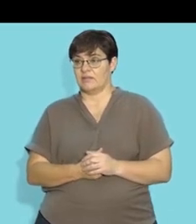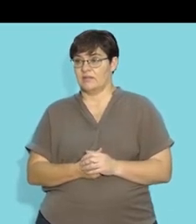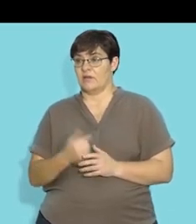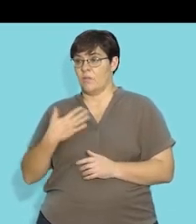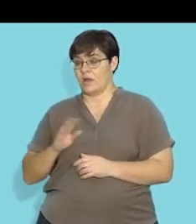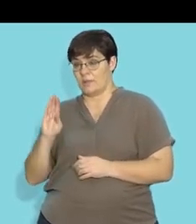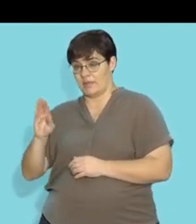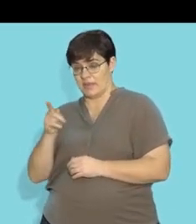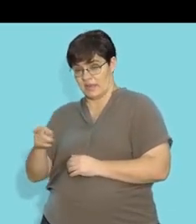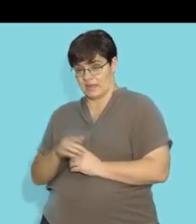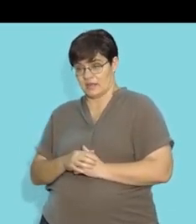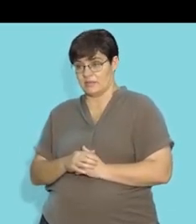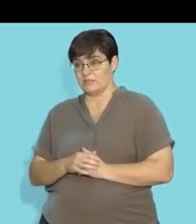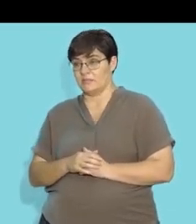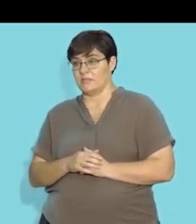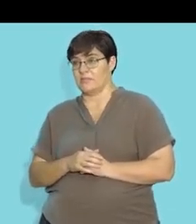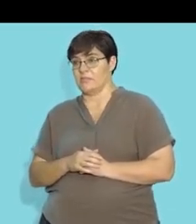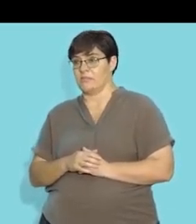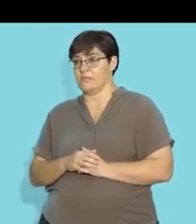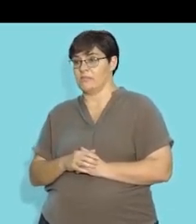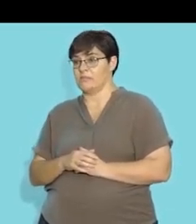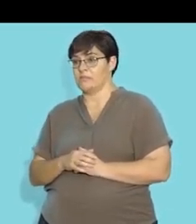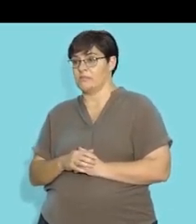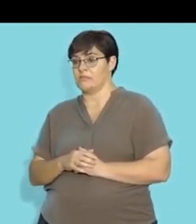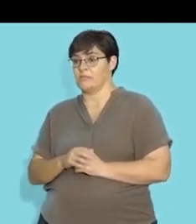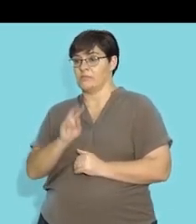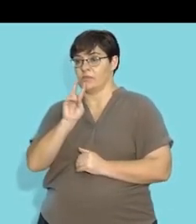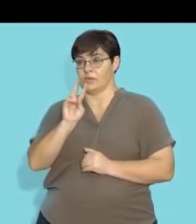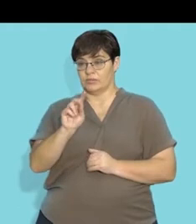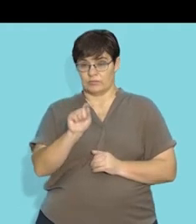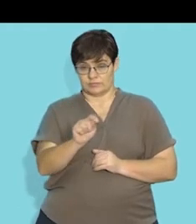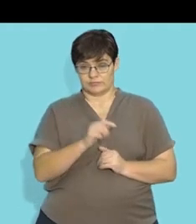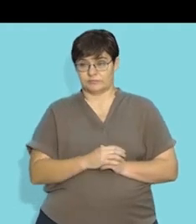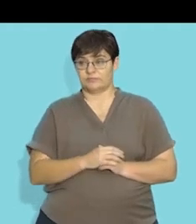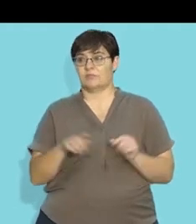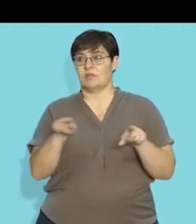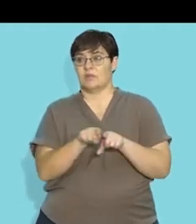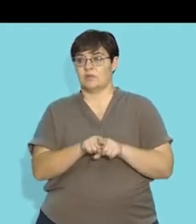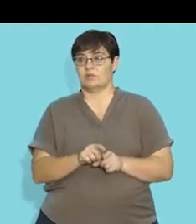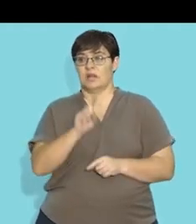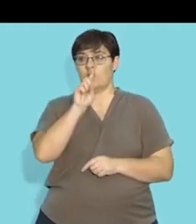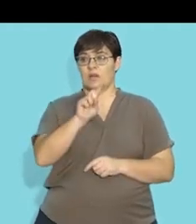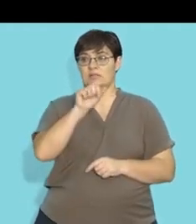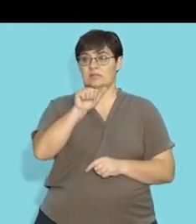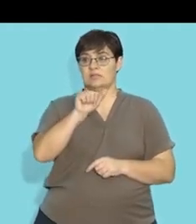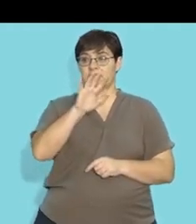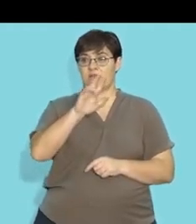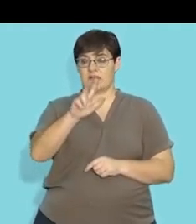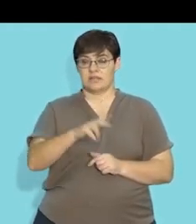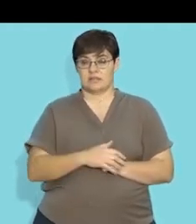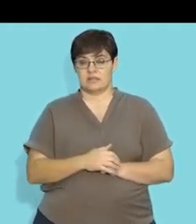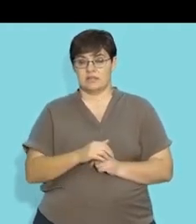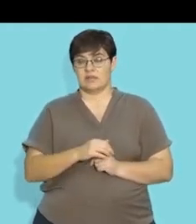and I want the B value, which is 2, then equal. There's my B value, which